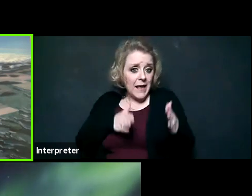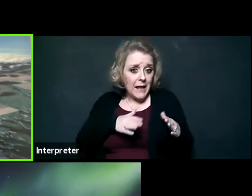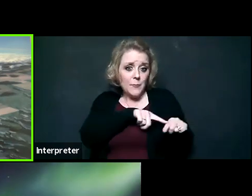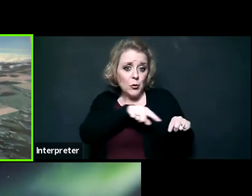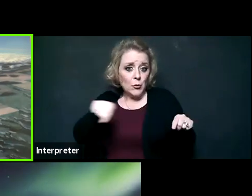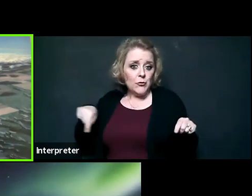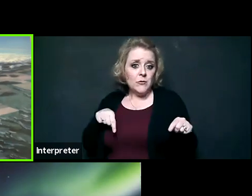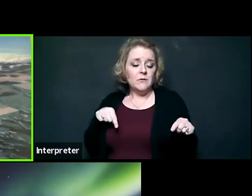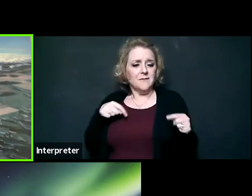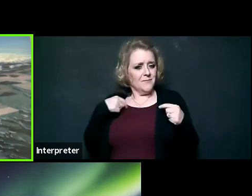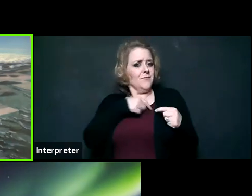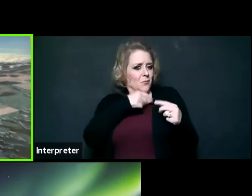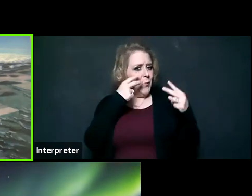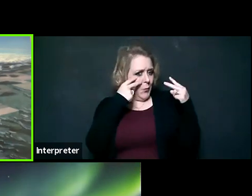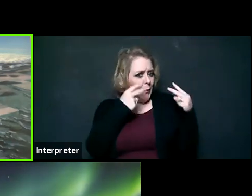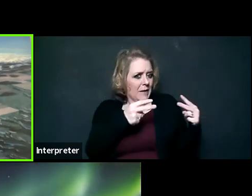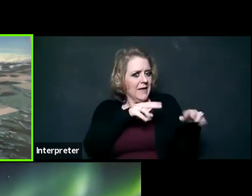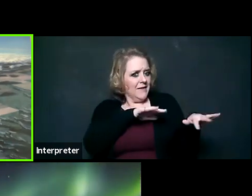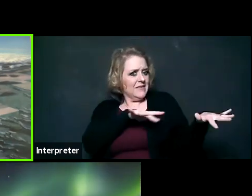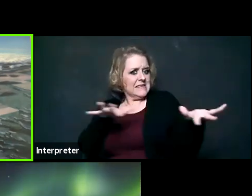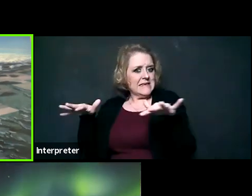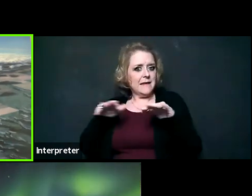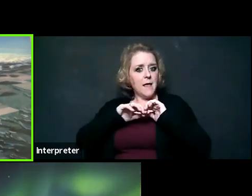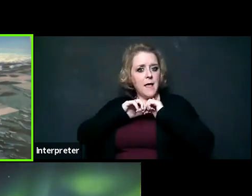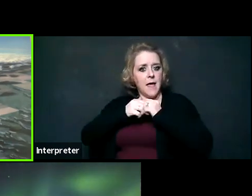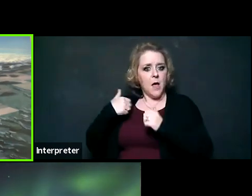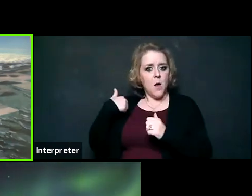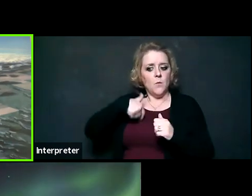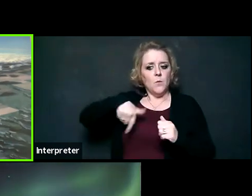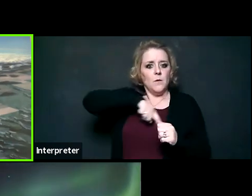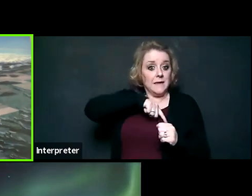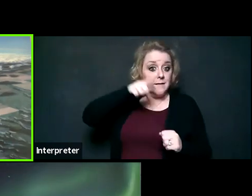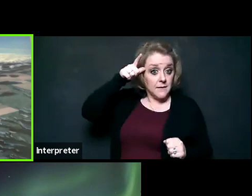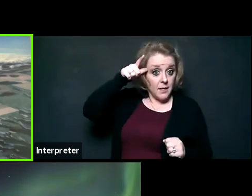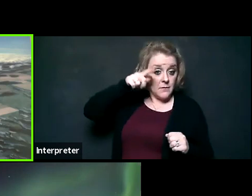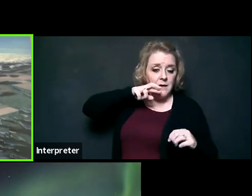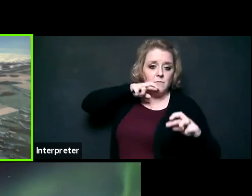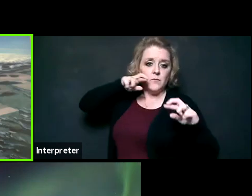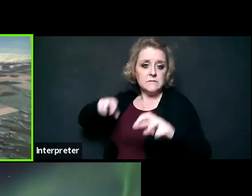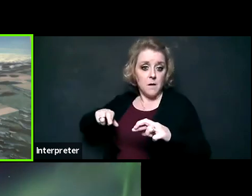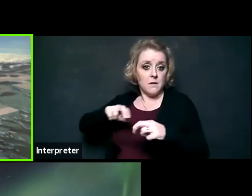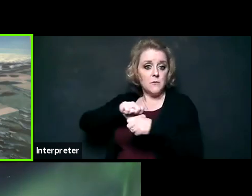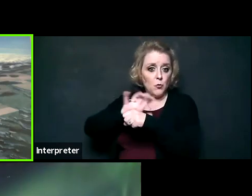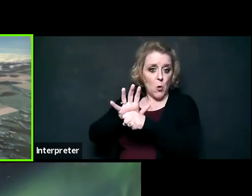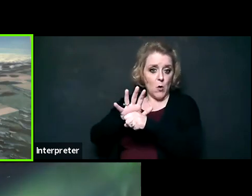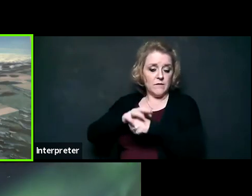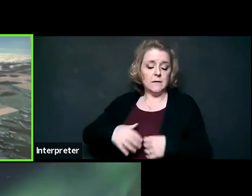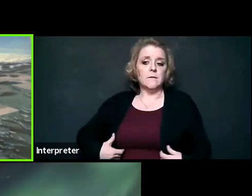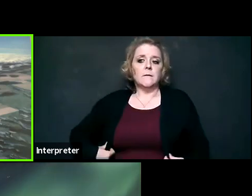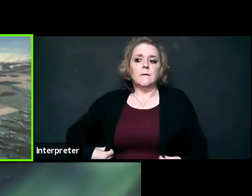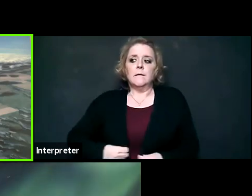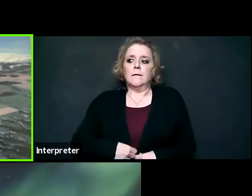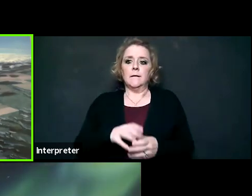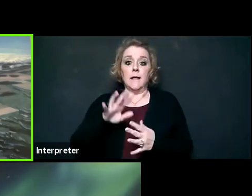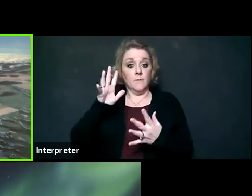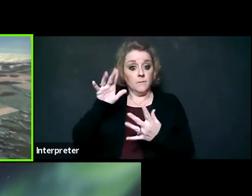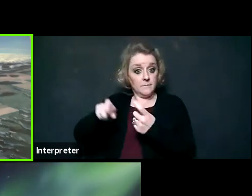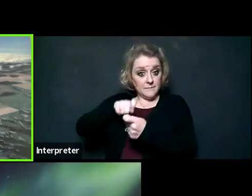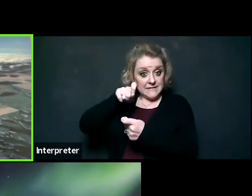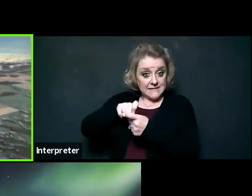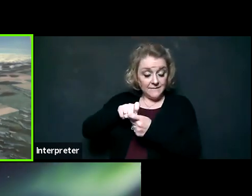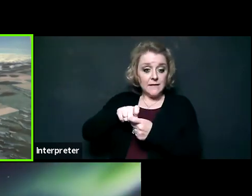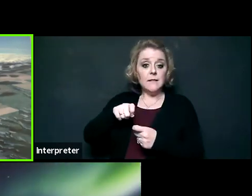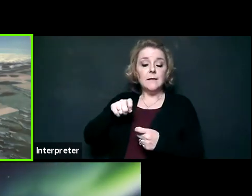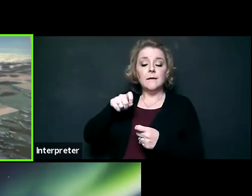have responded to COVID-19. Now, specifically to